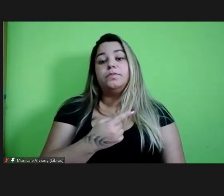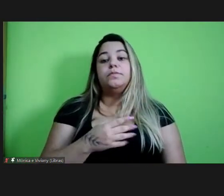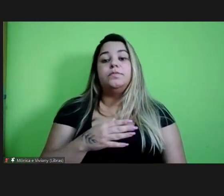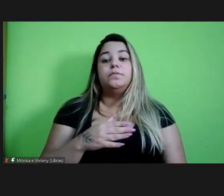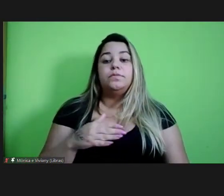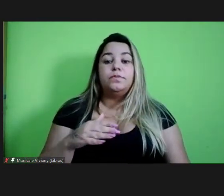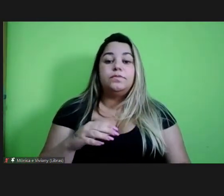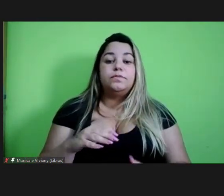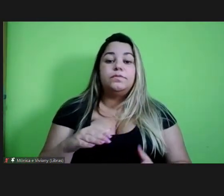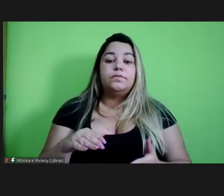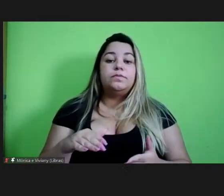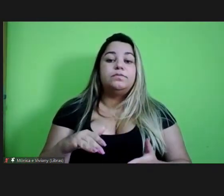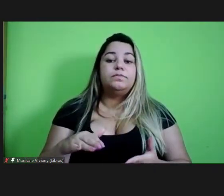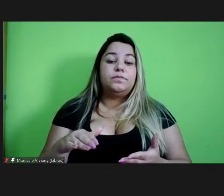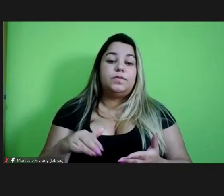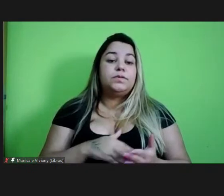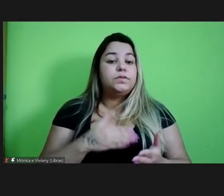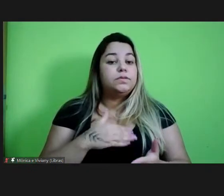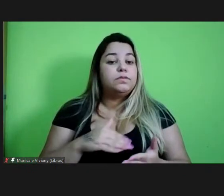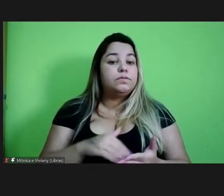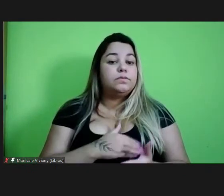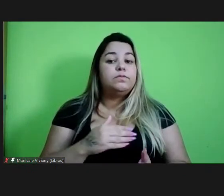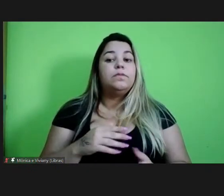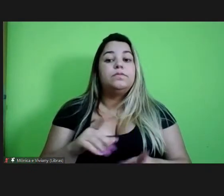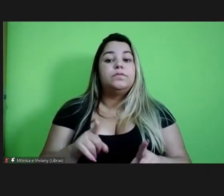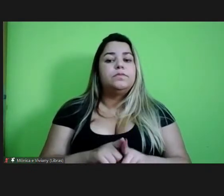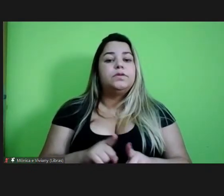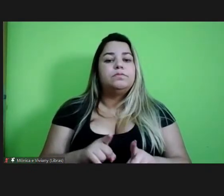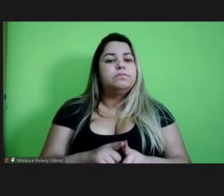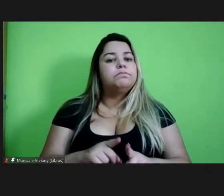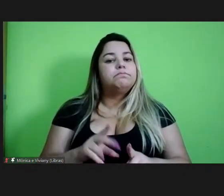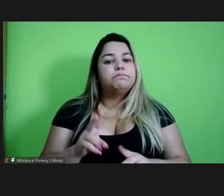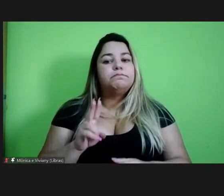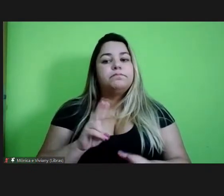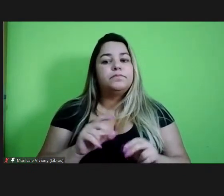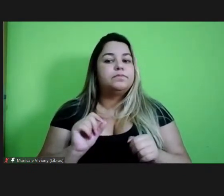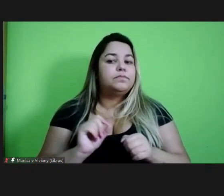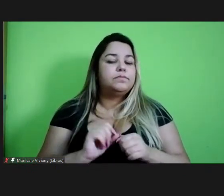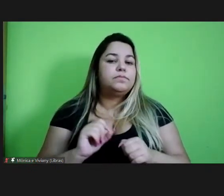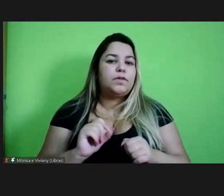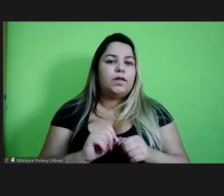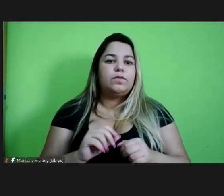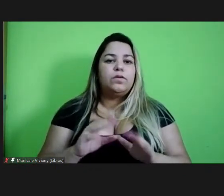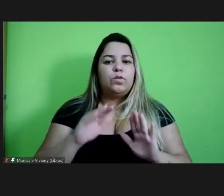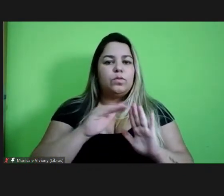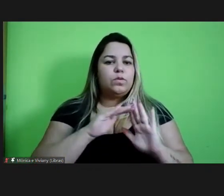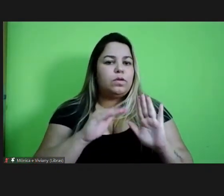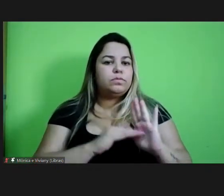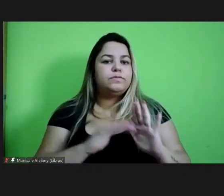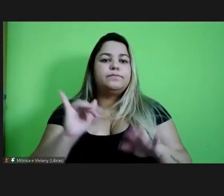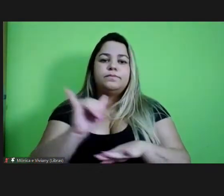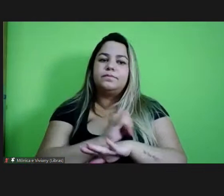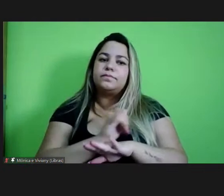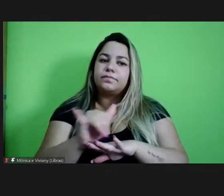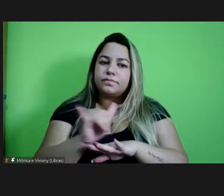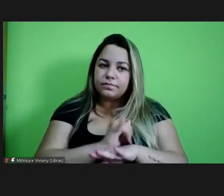the Secretary of Primary Attention is already, I believe, inspired by all these guidelines and